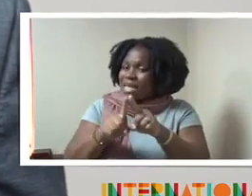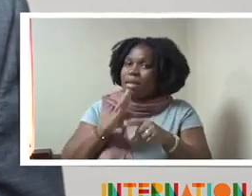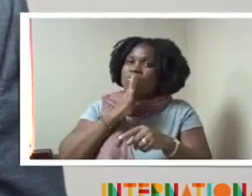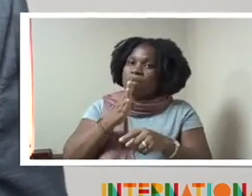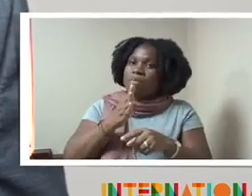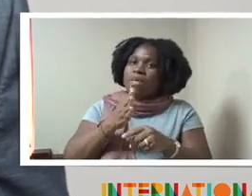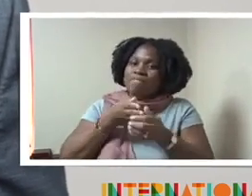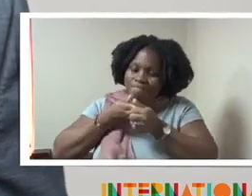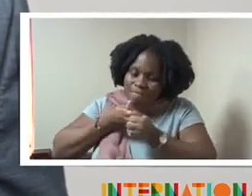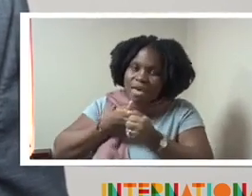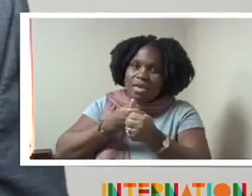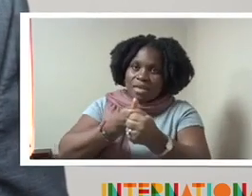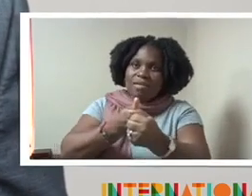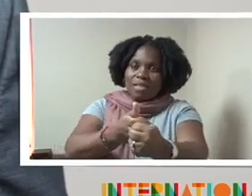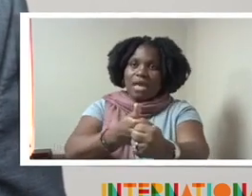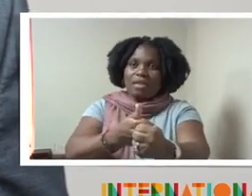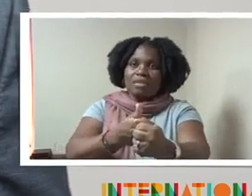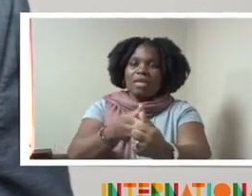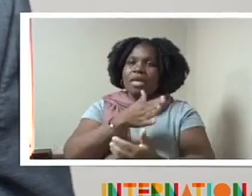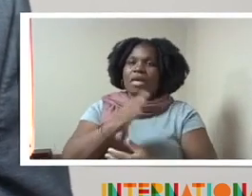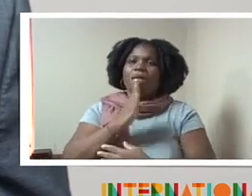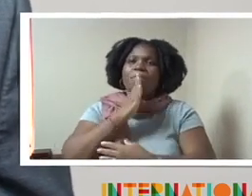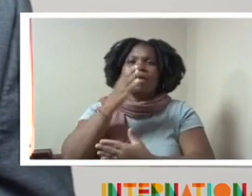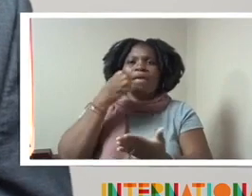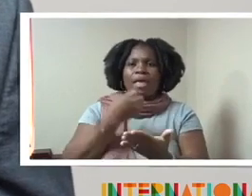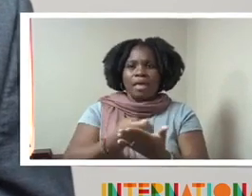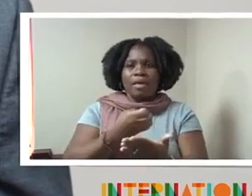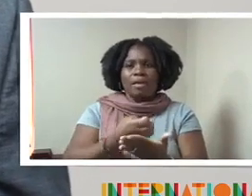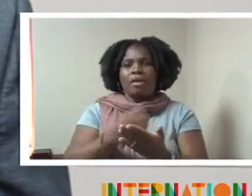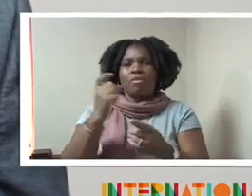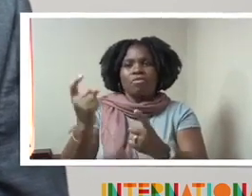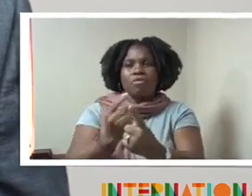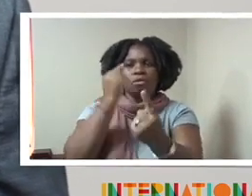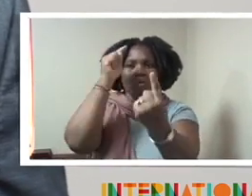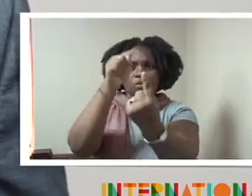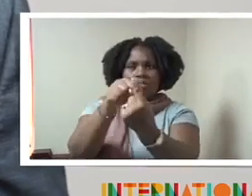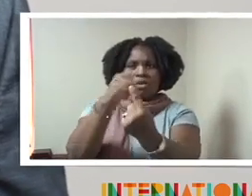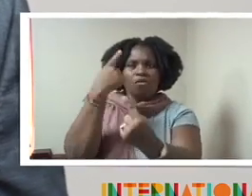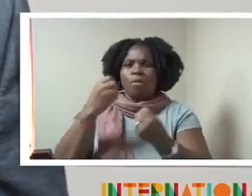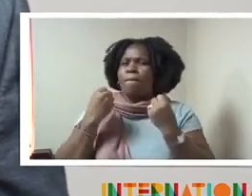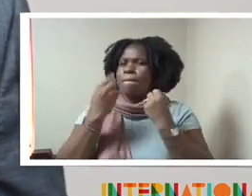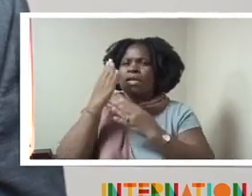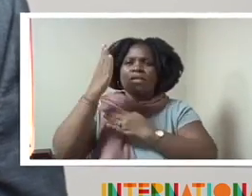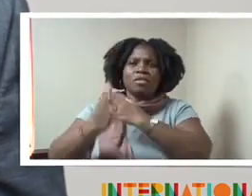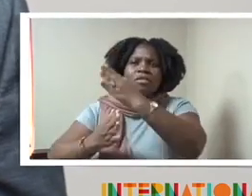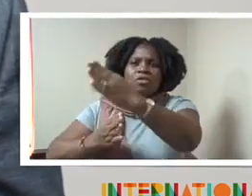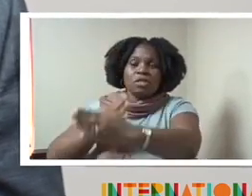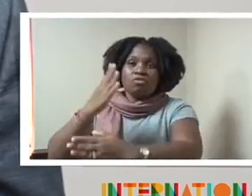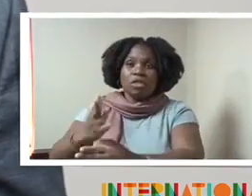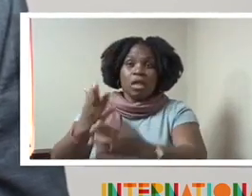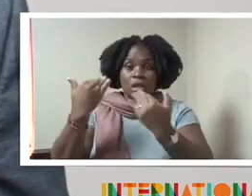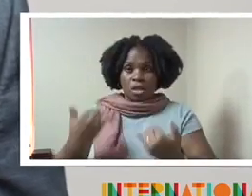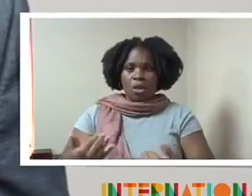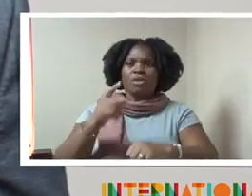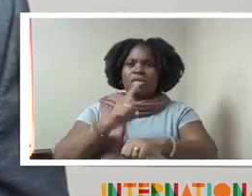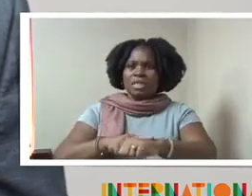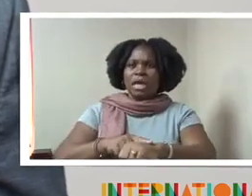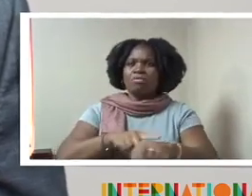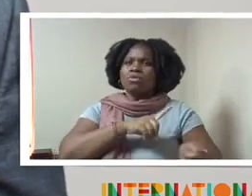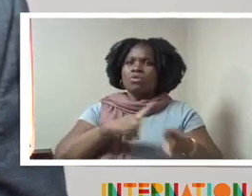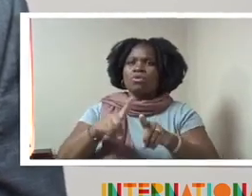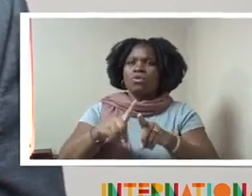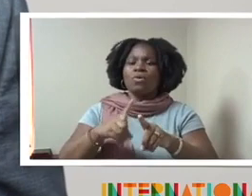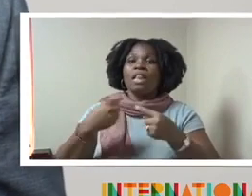services. These institutions will not only remain steadfast in delivering crucial financial support, but will